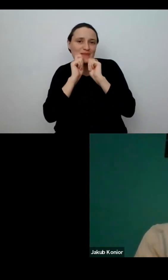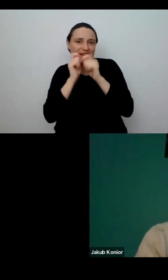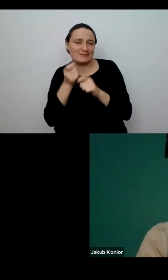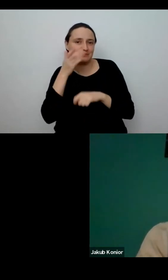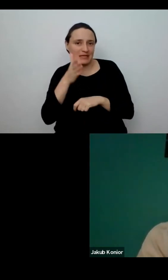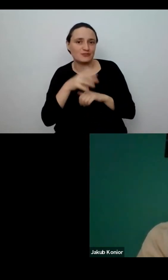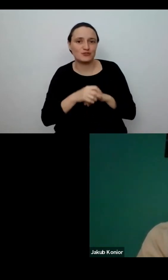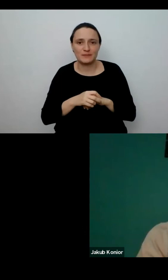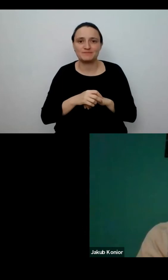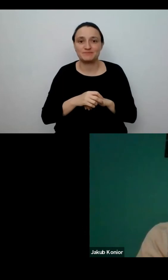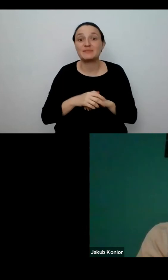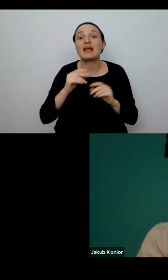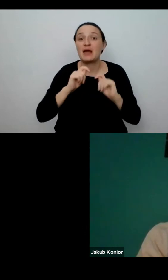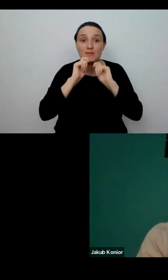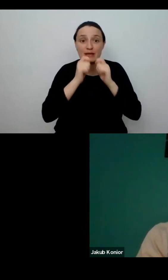winner.